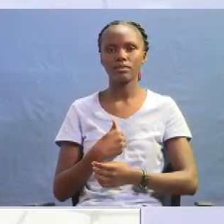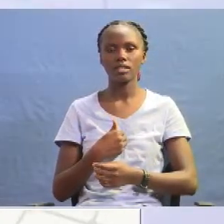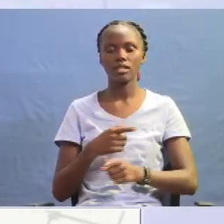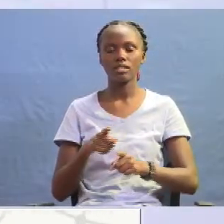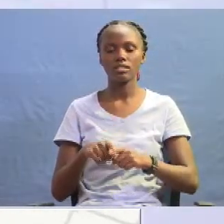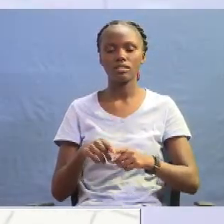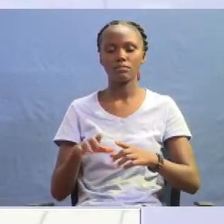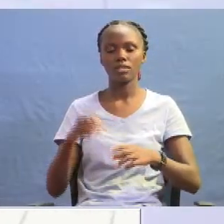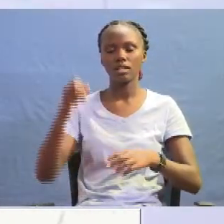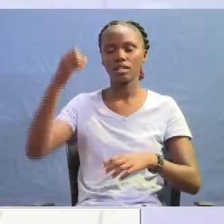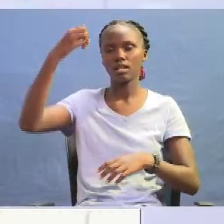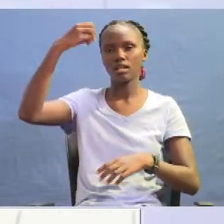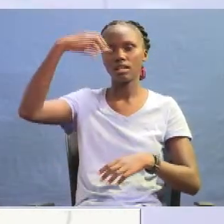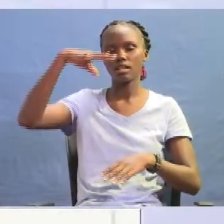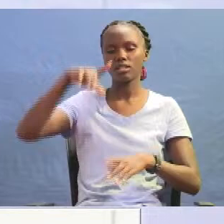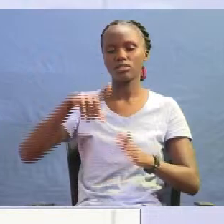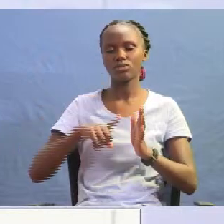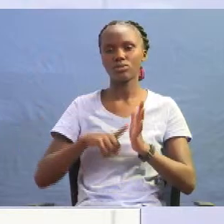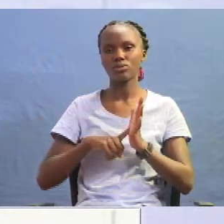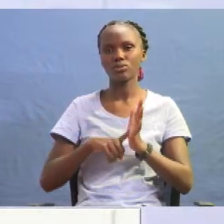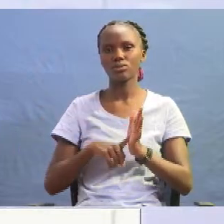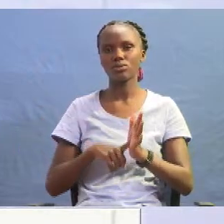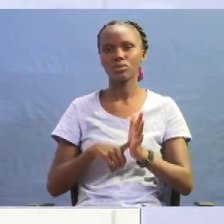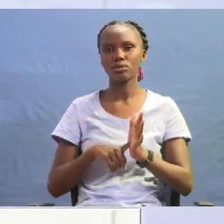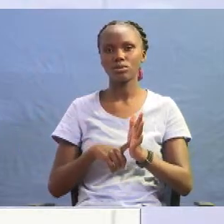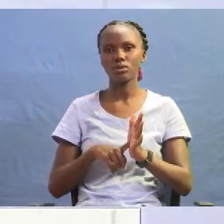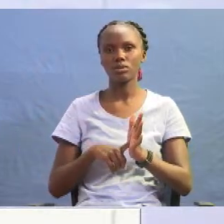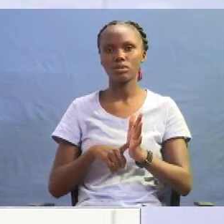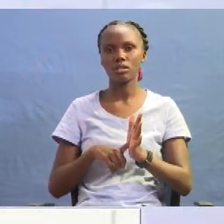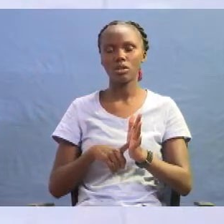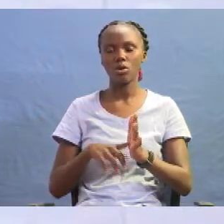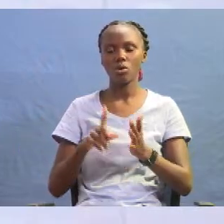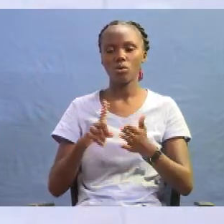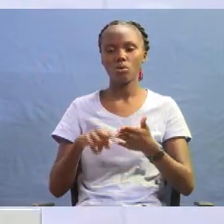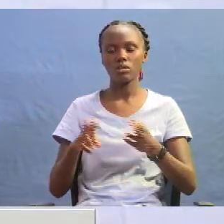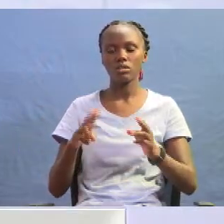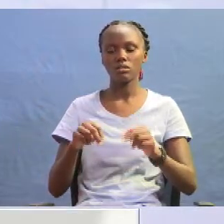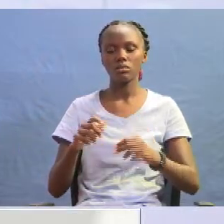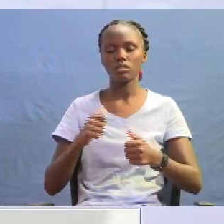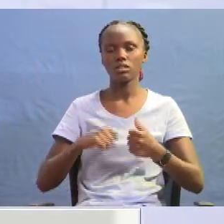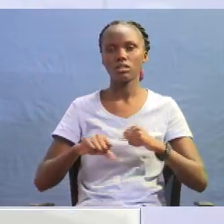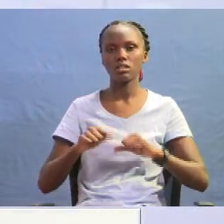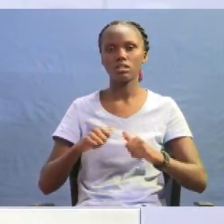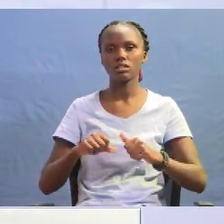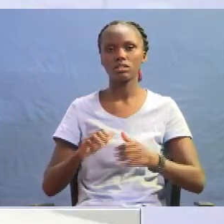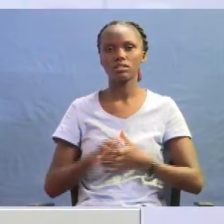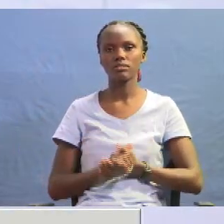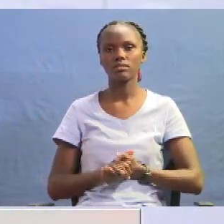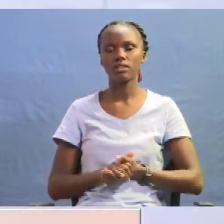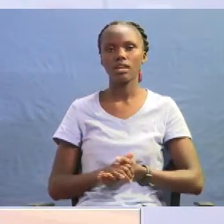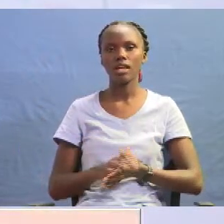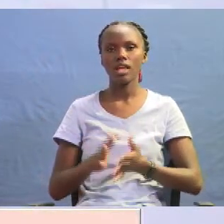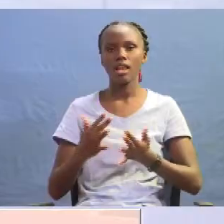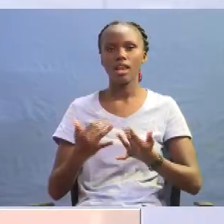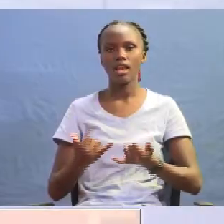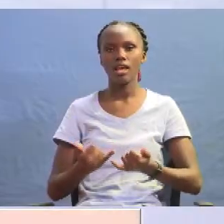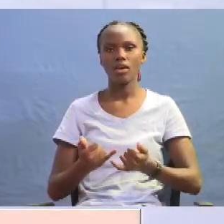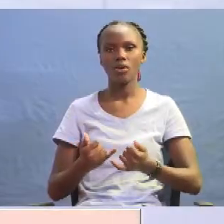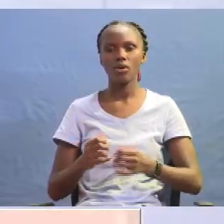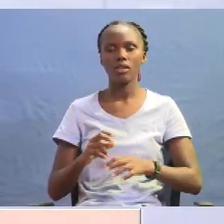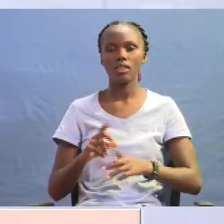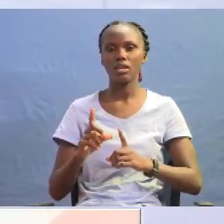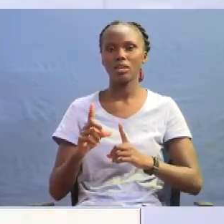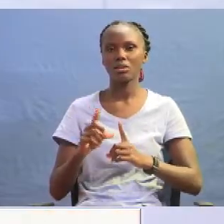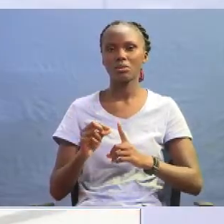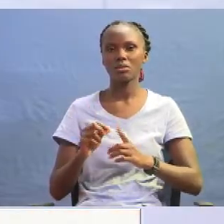in light with what is stipulated in the act. So that is just on a lighter